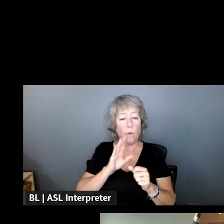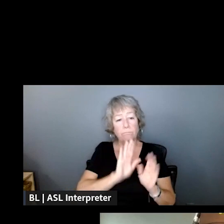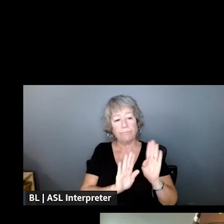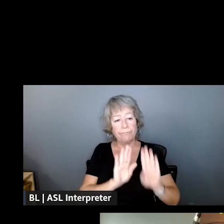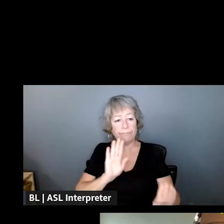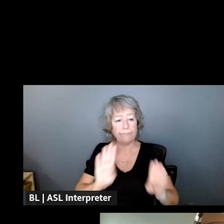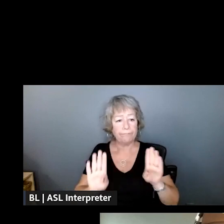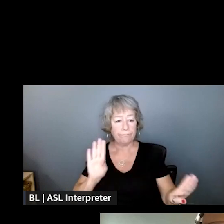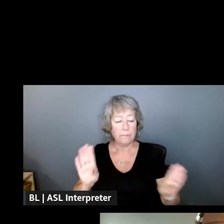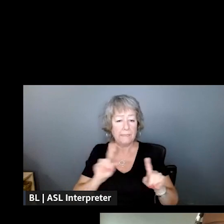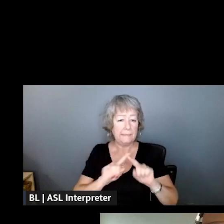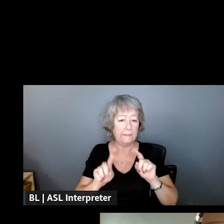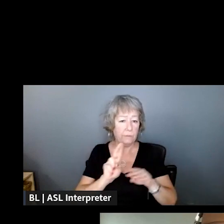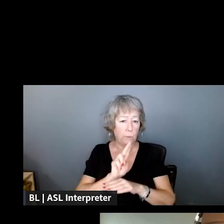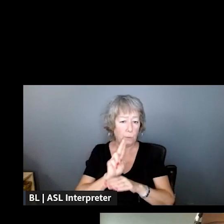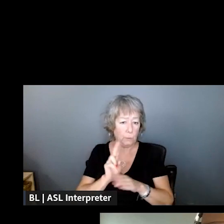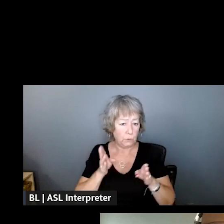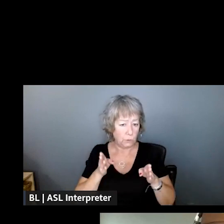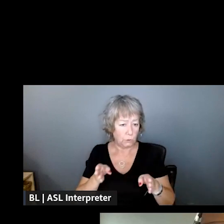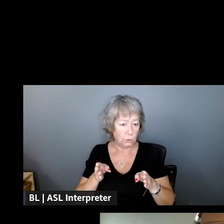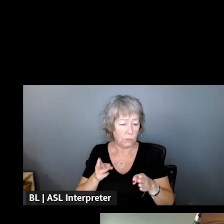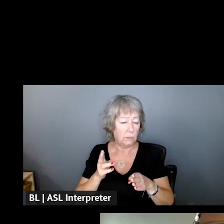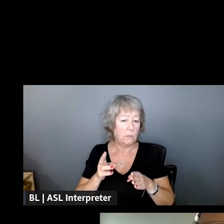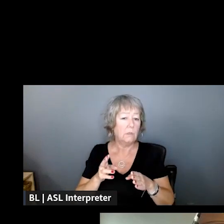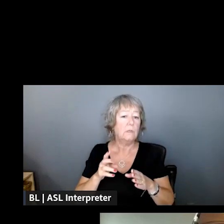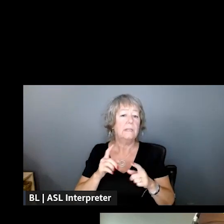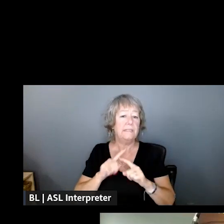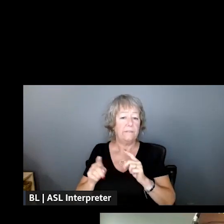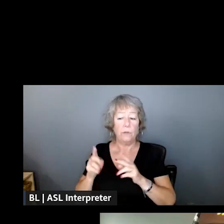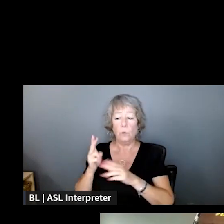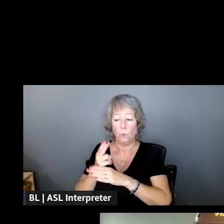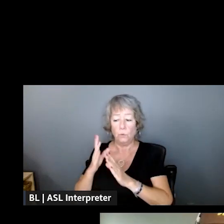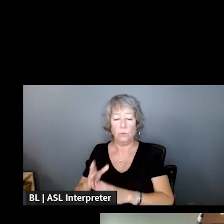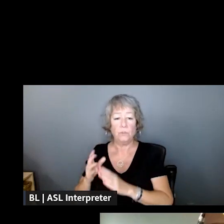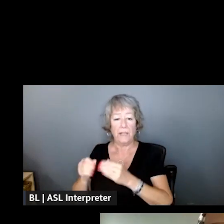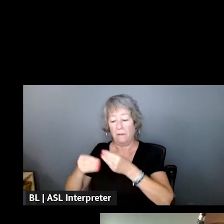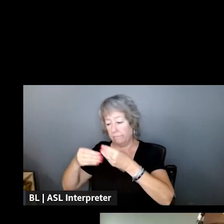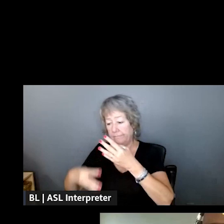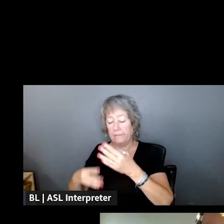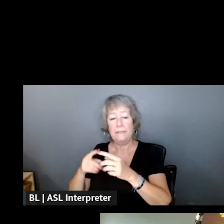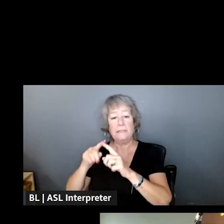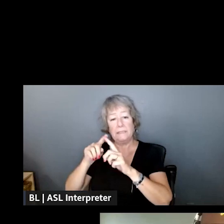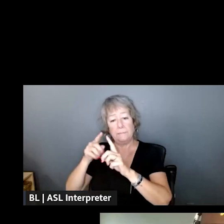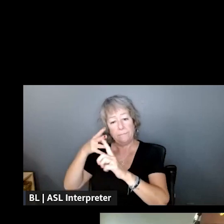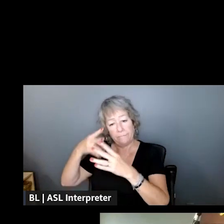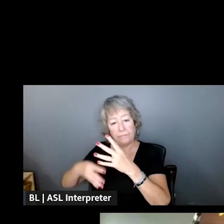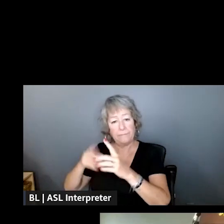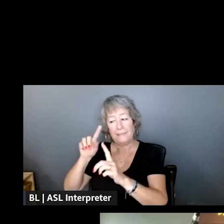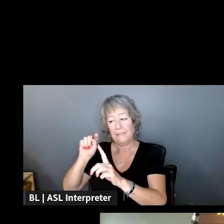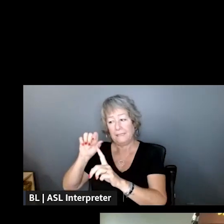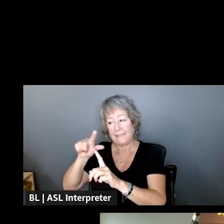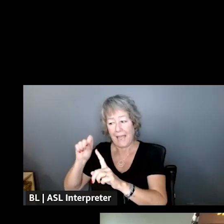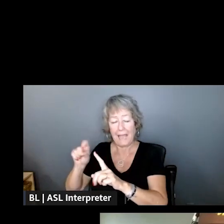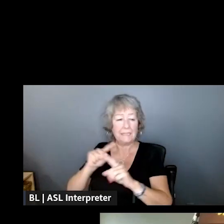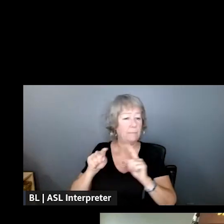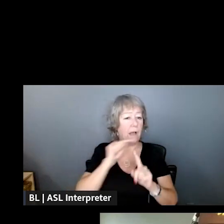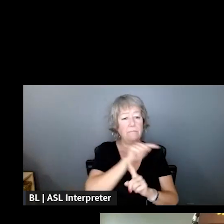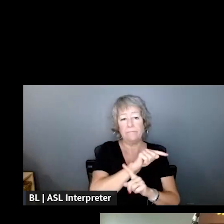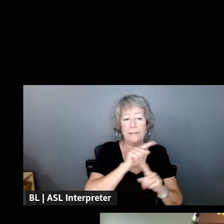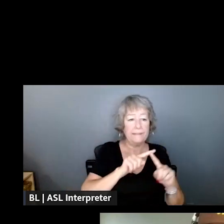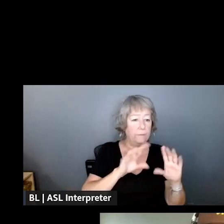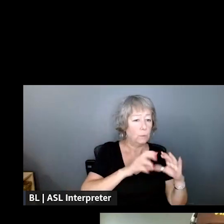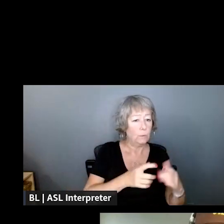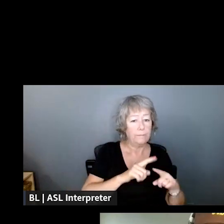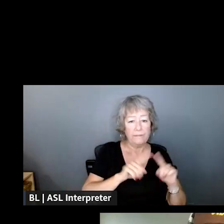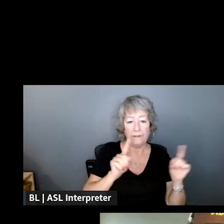way by giving access for given users to certain tags across your data lake. Because it's worth understanding that a data lake